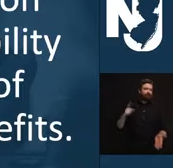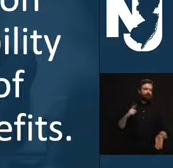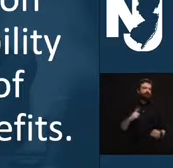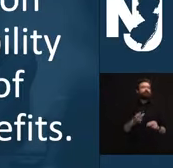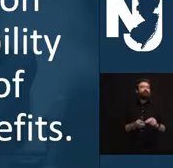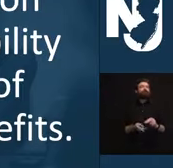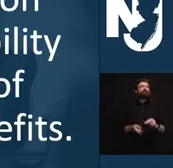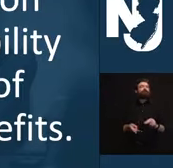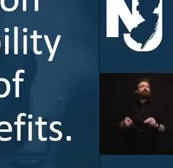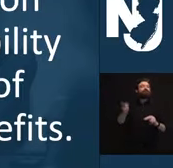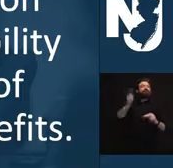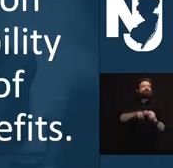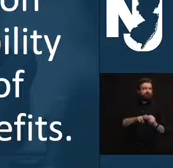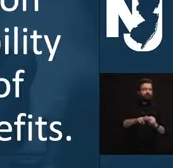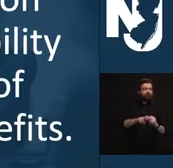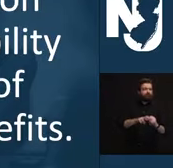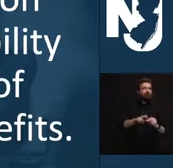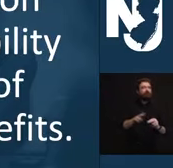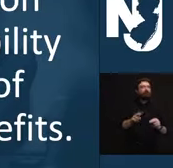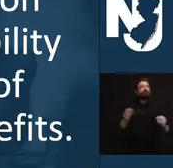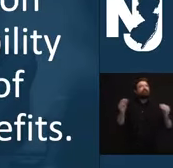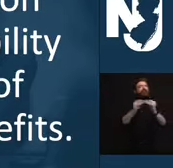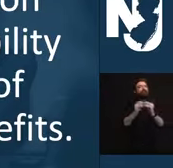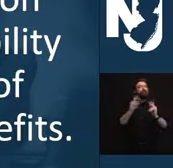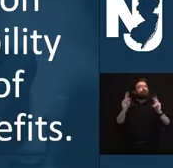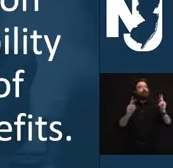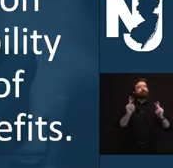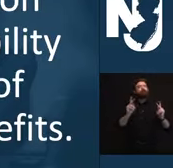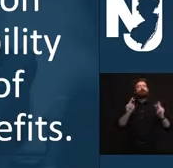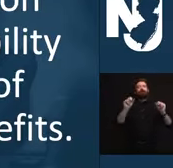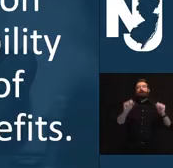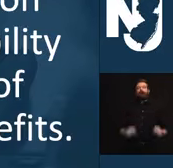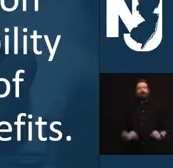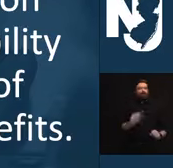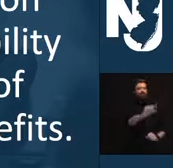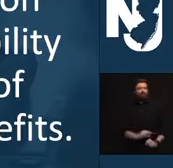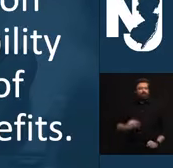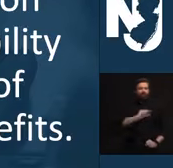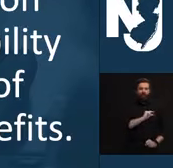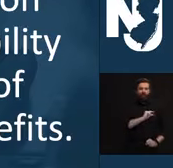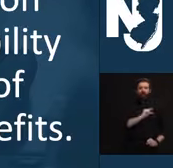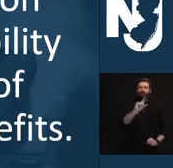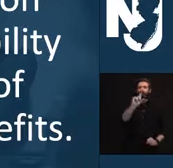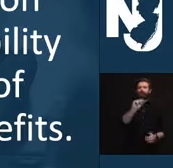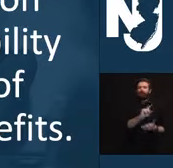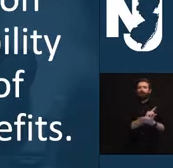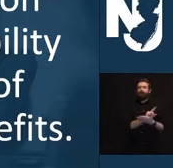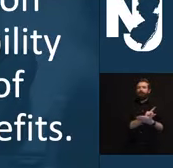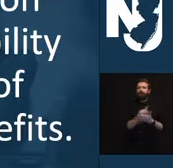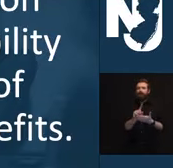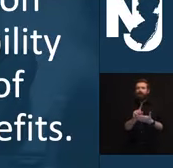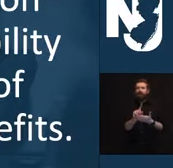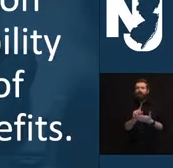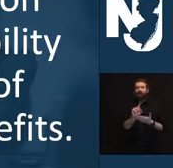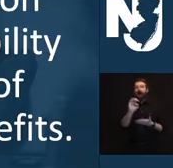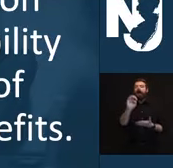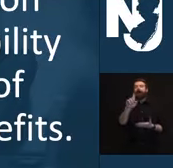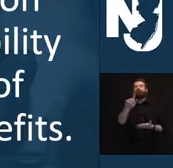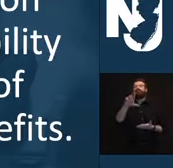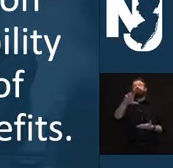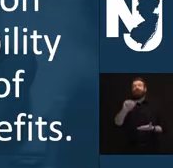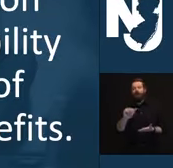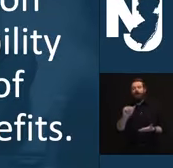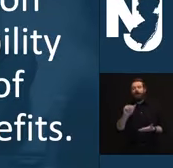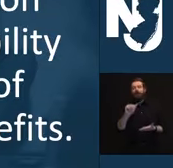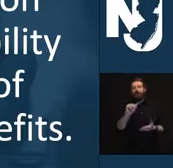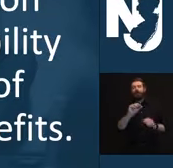weeks of extended unemployment benefits that our Department of Labor provides for those who have exhausted their state and federal